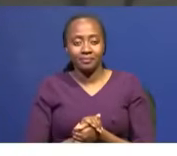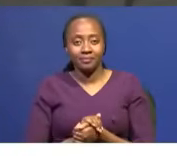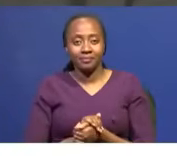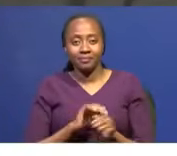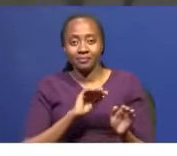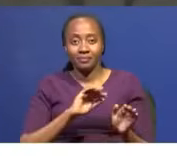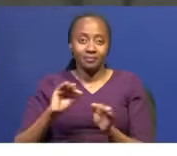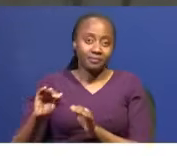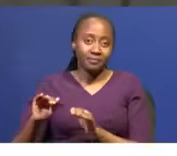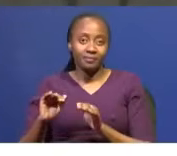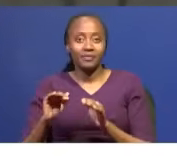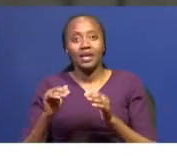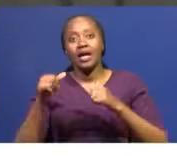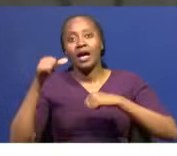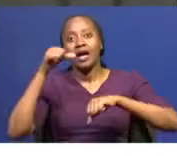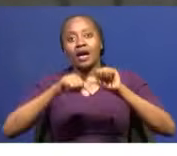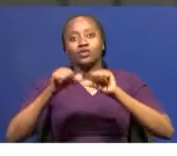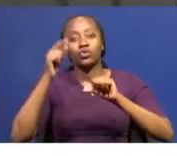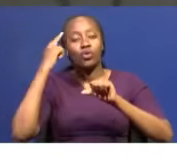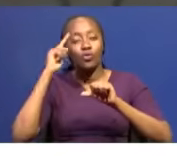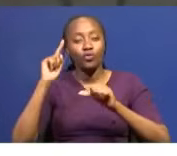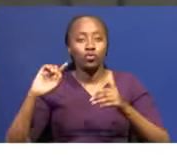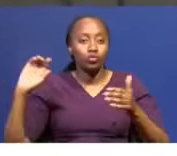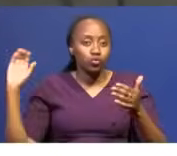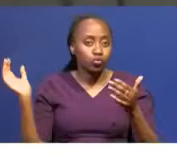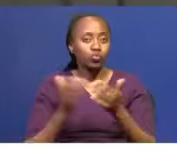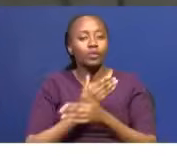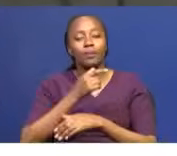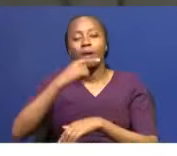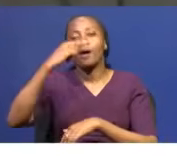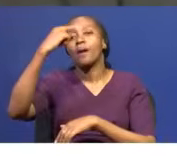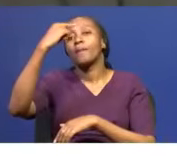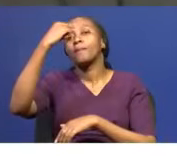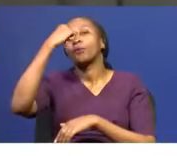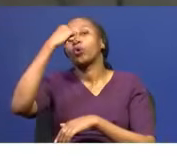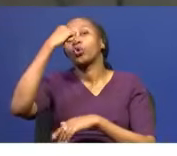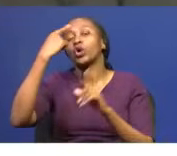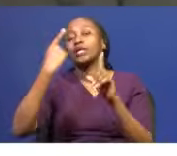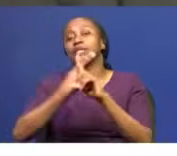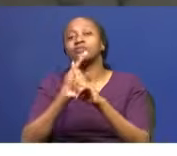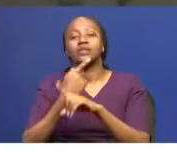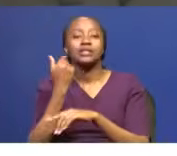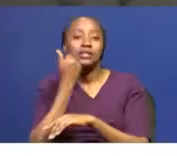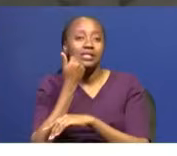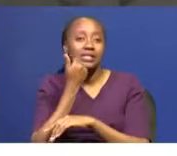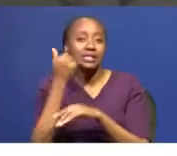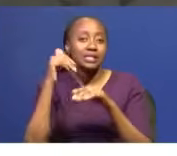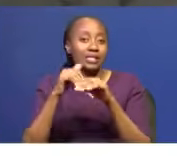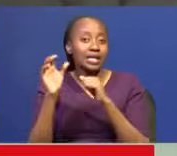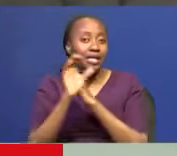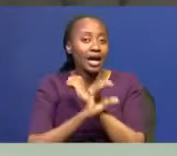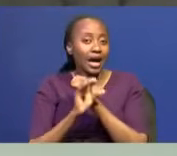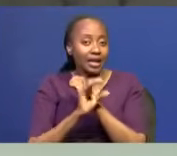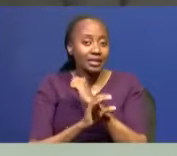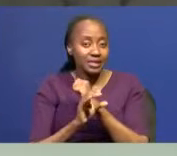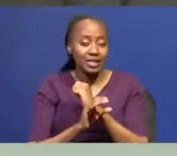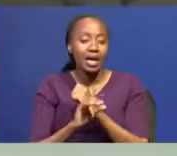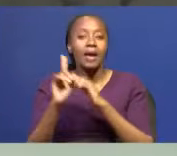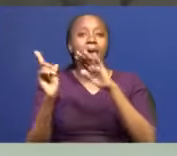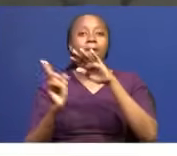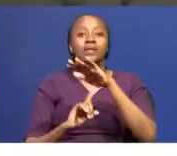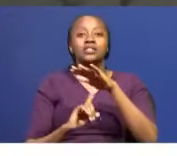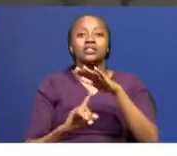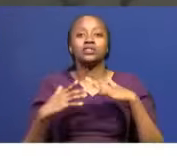a move aimed at boosting efforts to eradicate polio and other epidemics in the country, the Ministry of Health has inaugurated